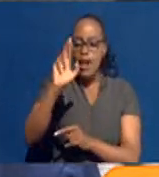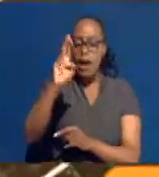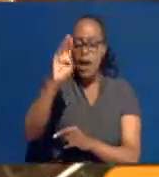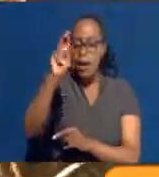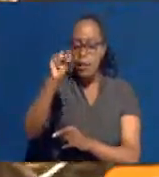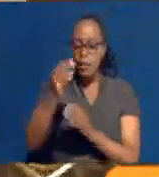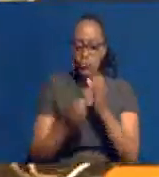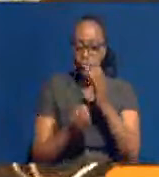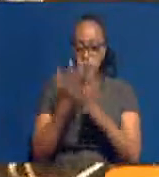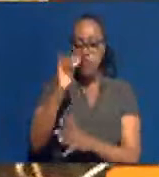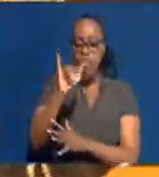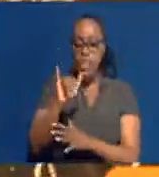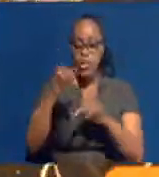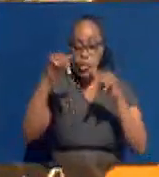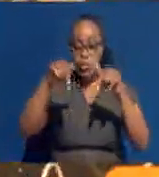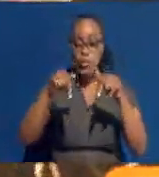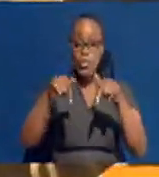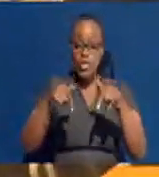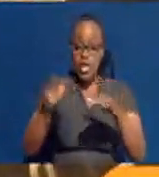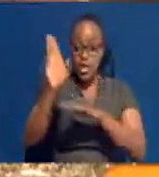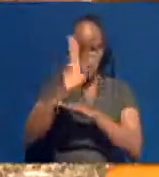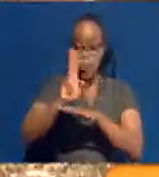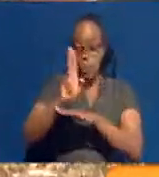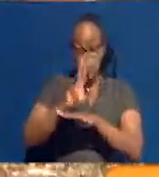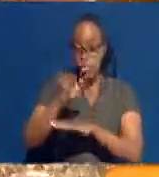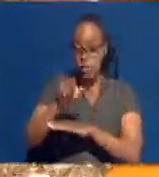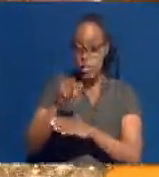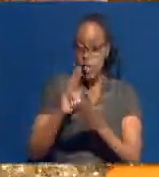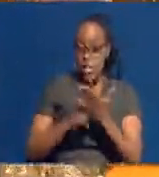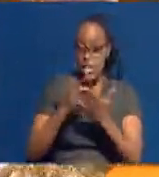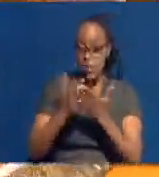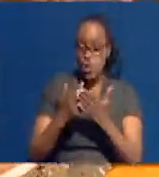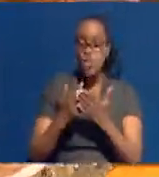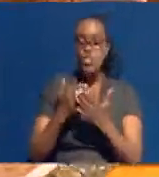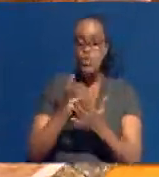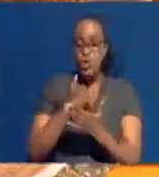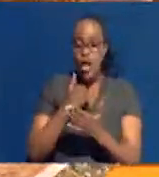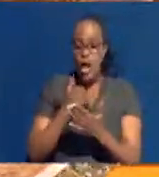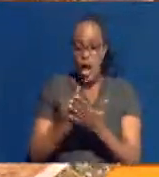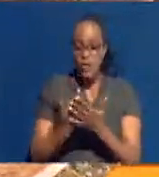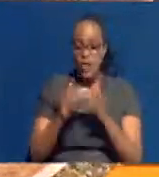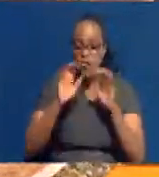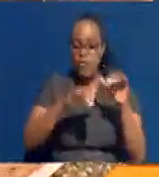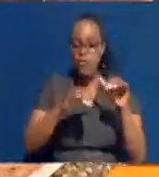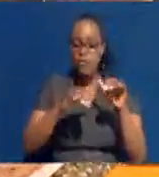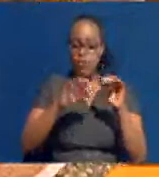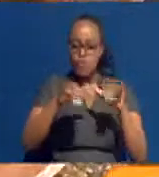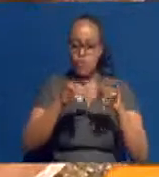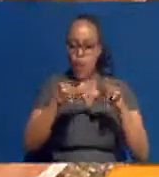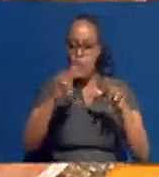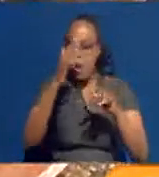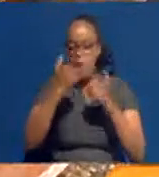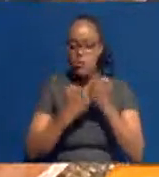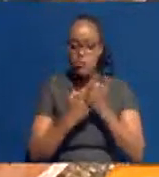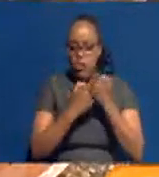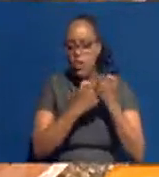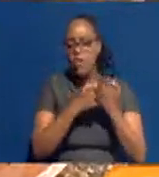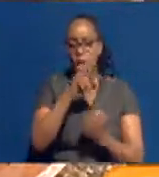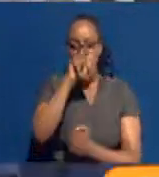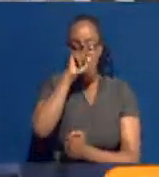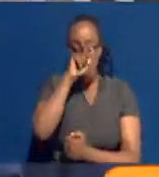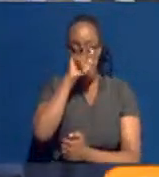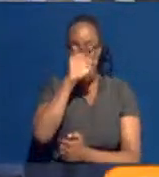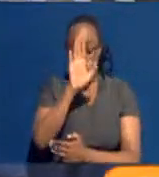released. Today, he is using this resource to literally power his farm thanks to his kienyeji chicken.